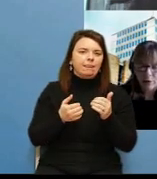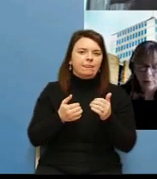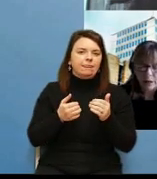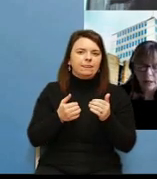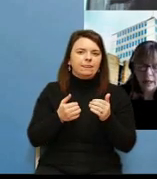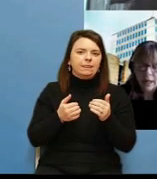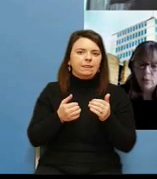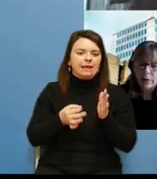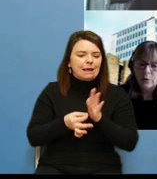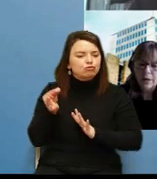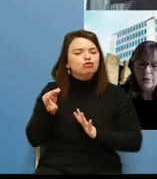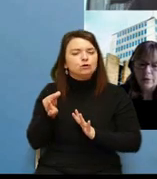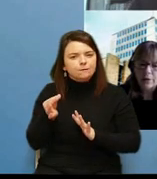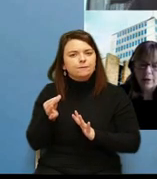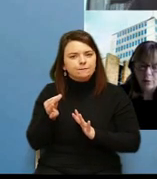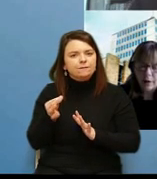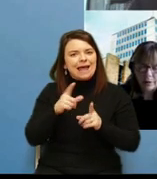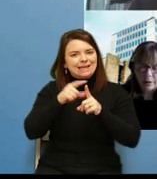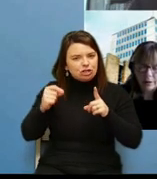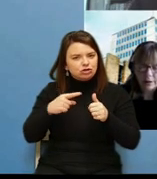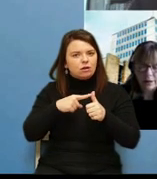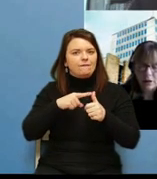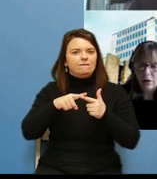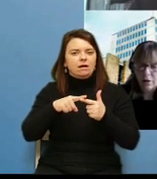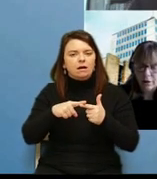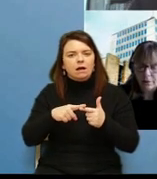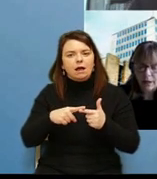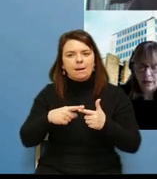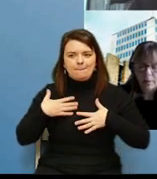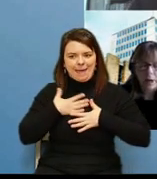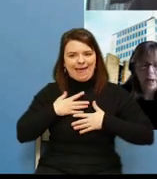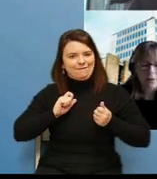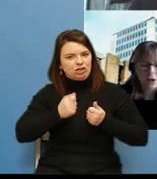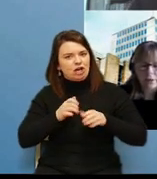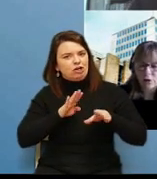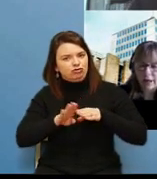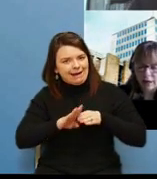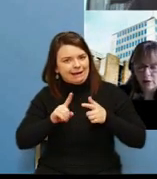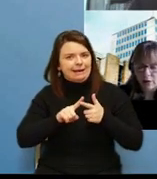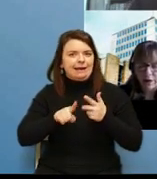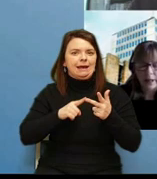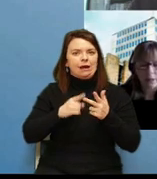health improvement, which would have a number of elements: a digital offer, a behaviour